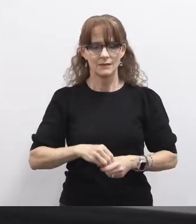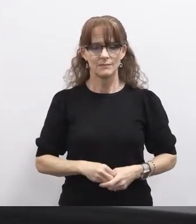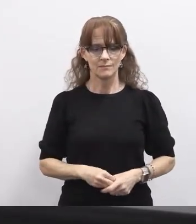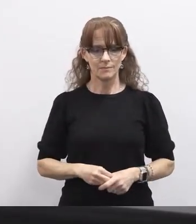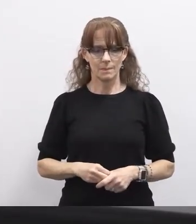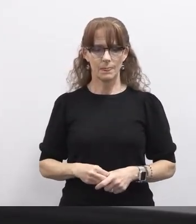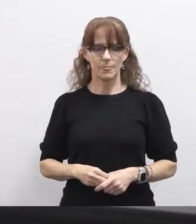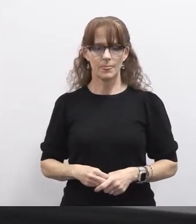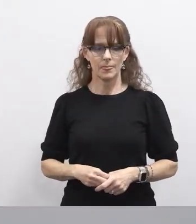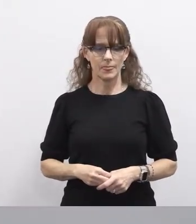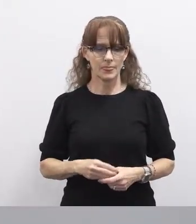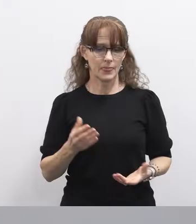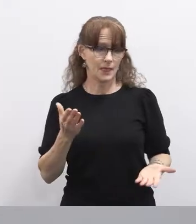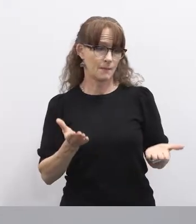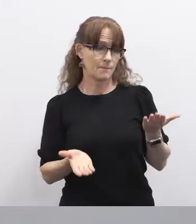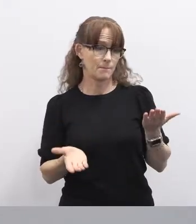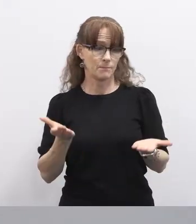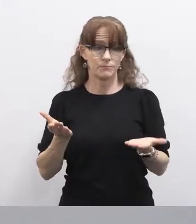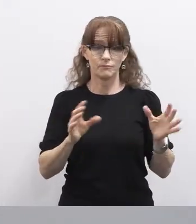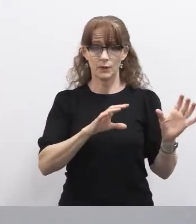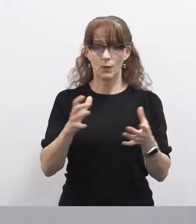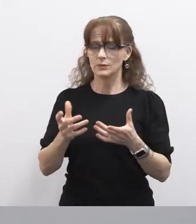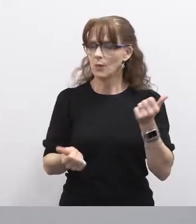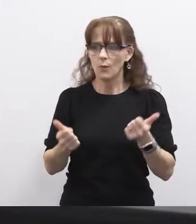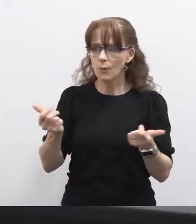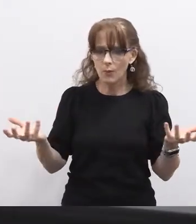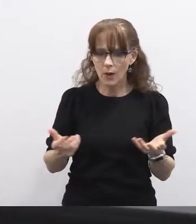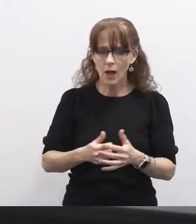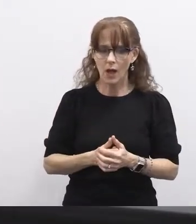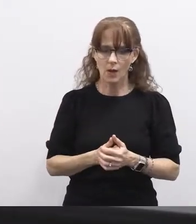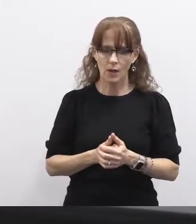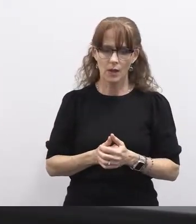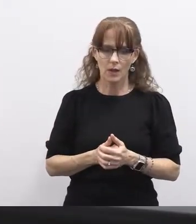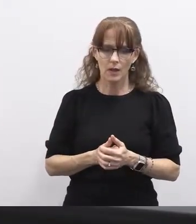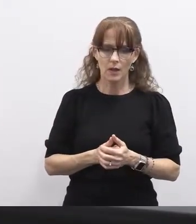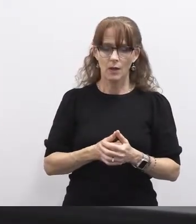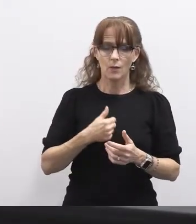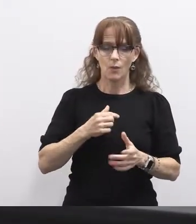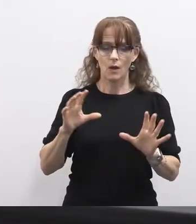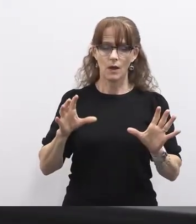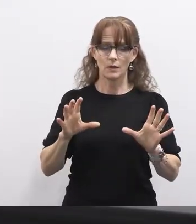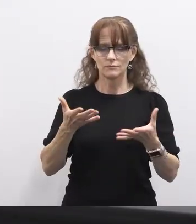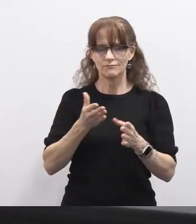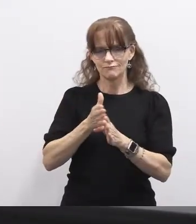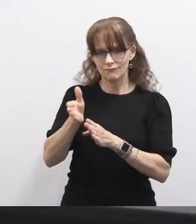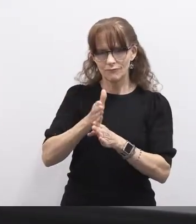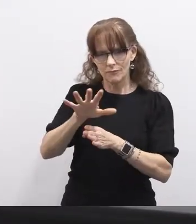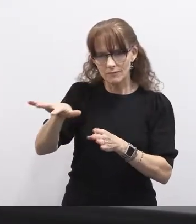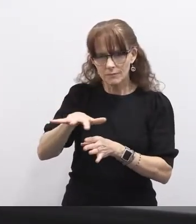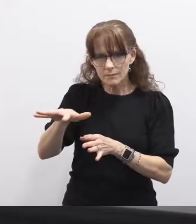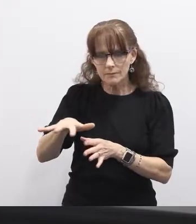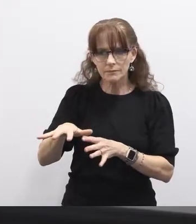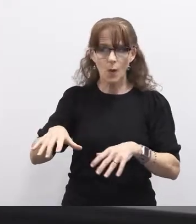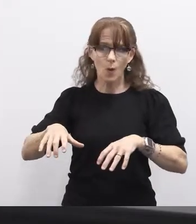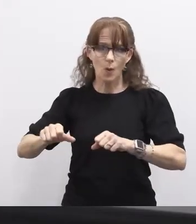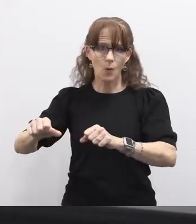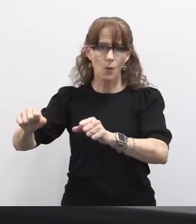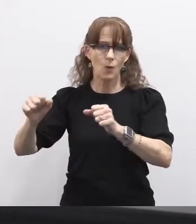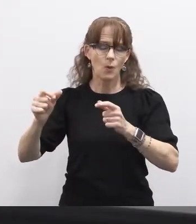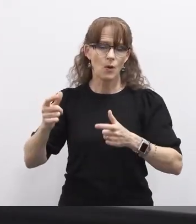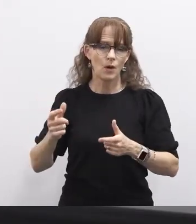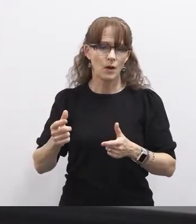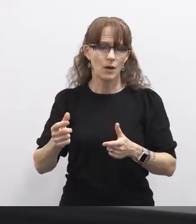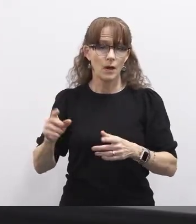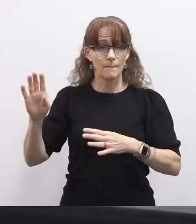Can you share with us the courses? Of course. One course I will I would hopefully be taking is going to